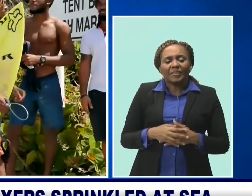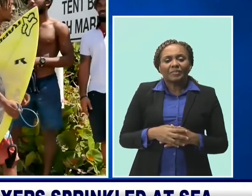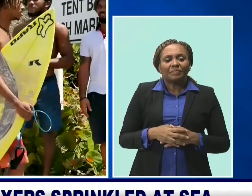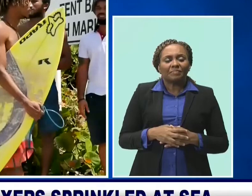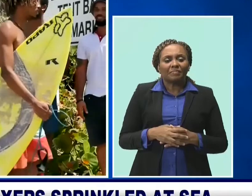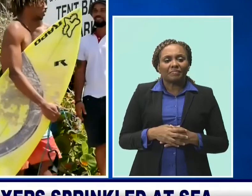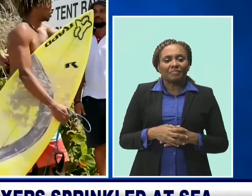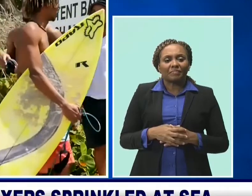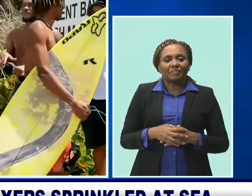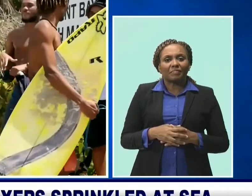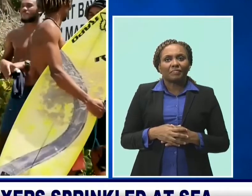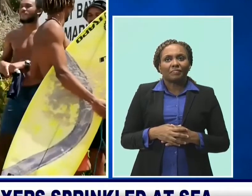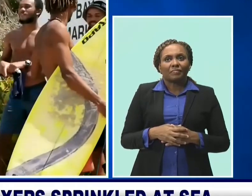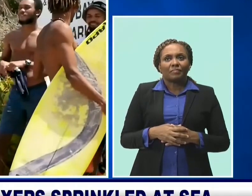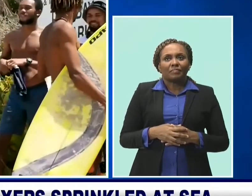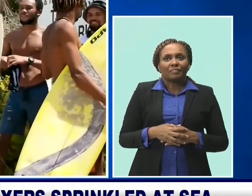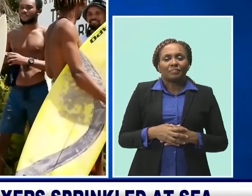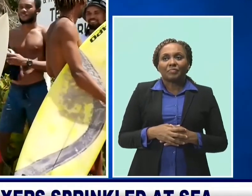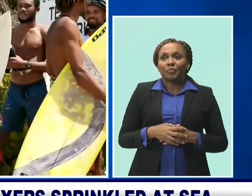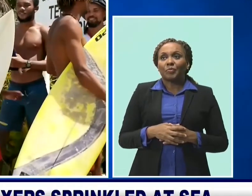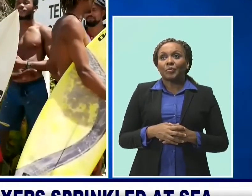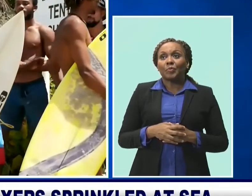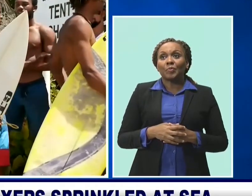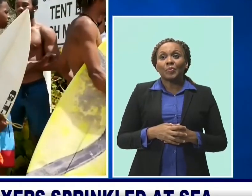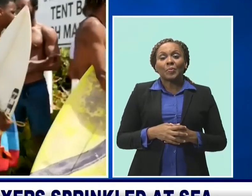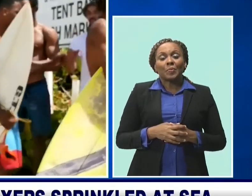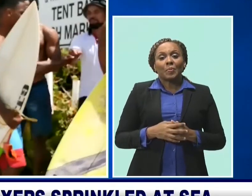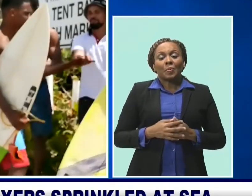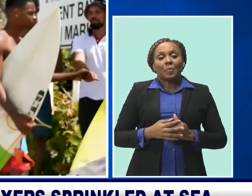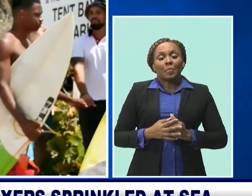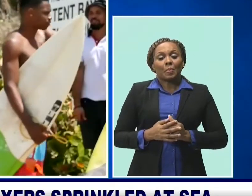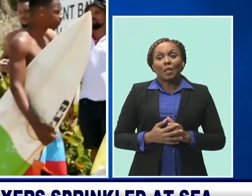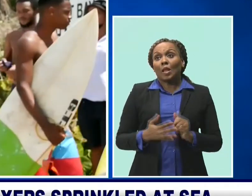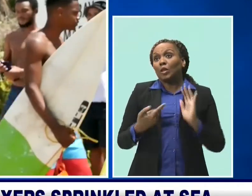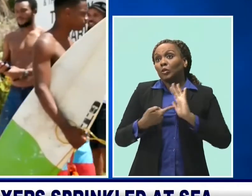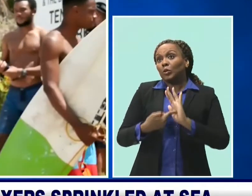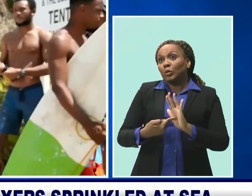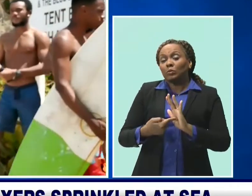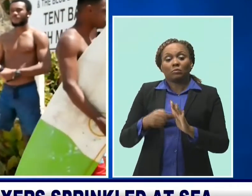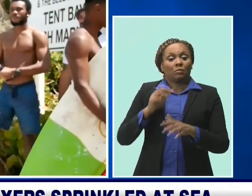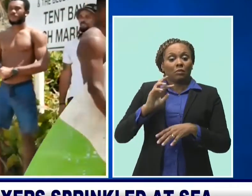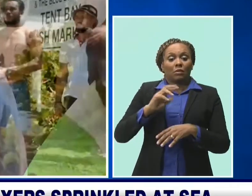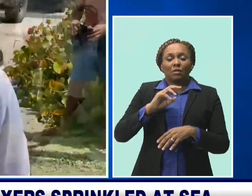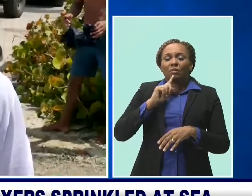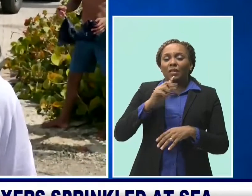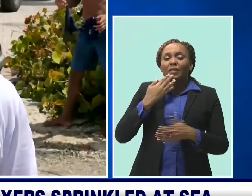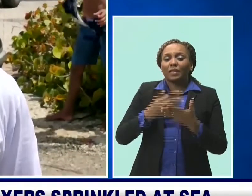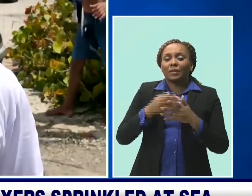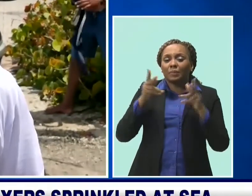And that kind of tells you the kind of youngster he was.